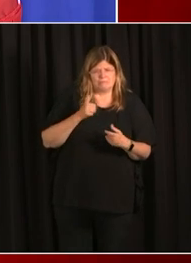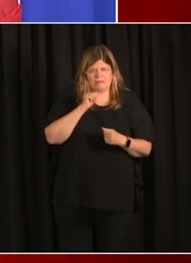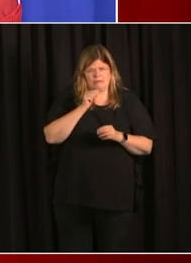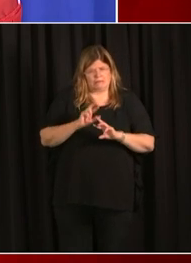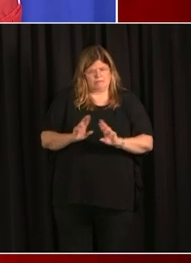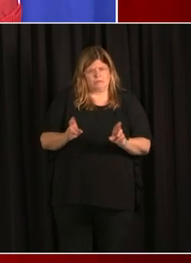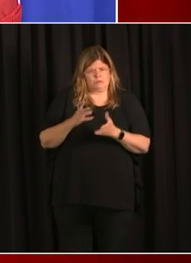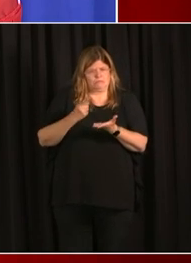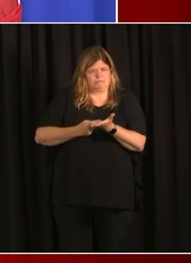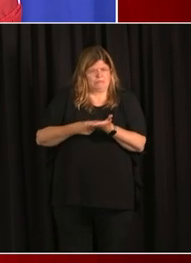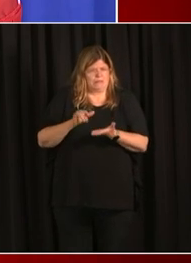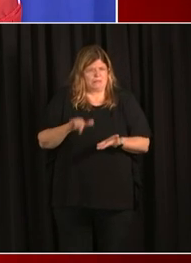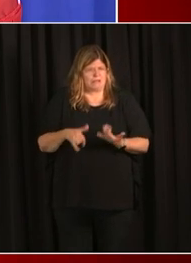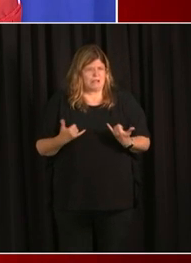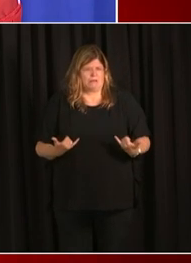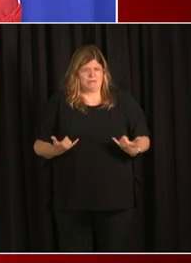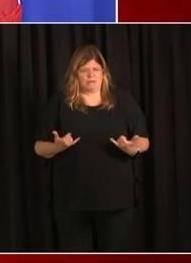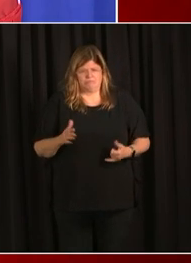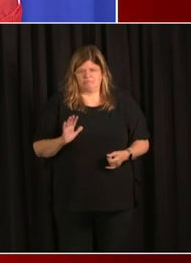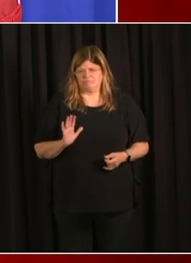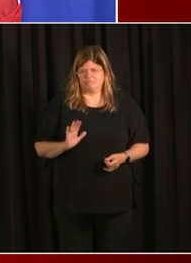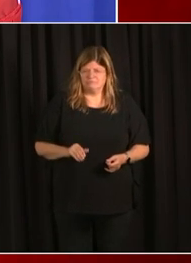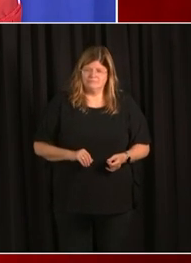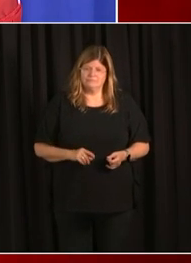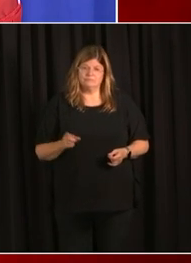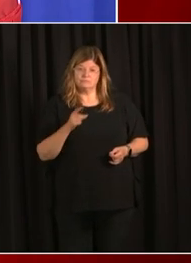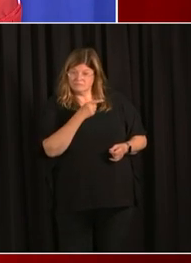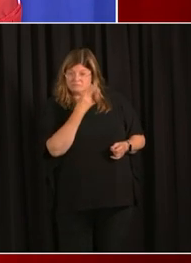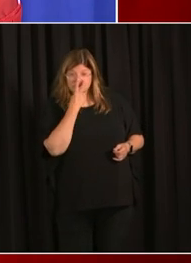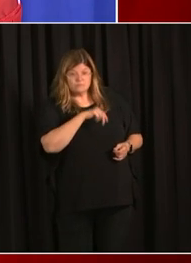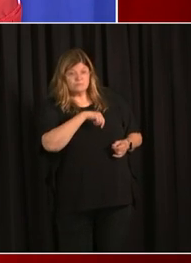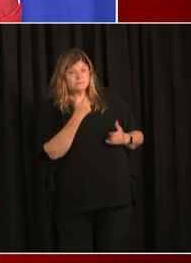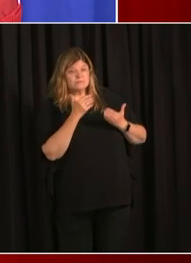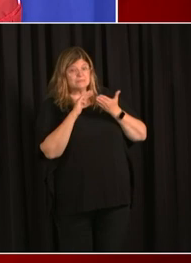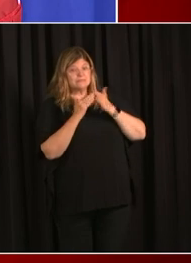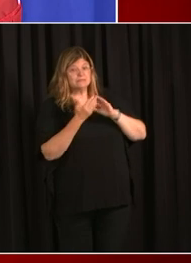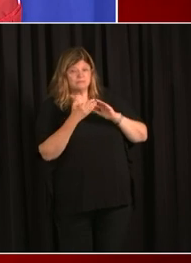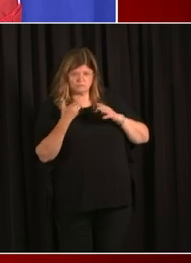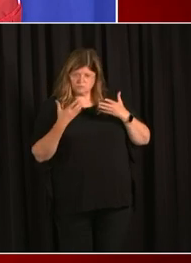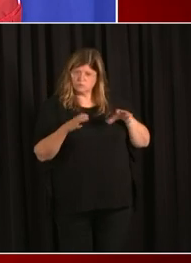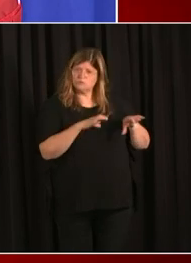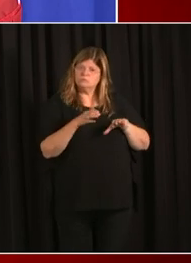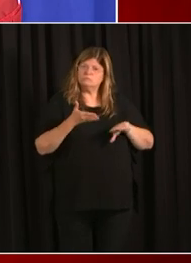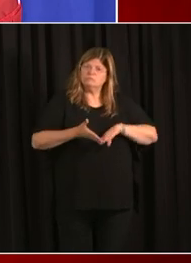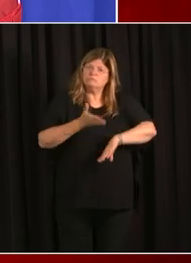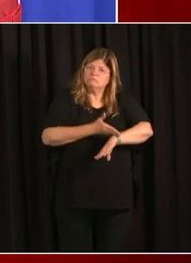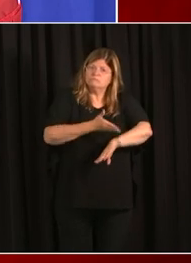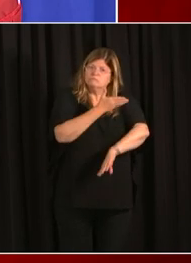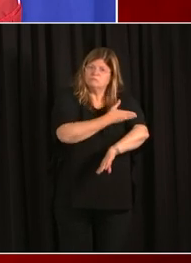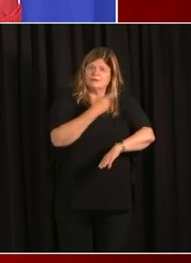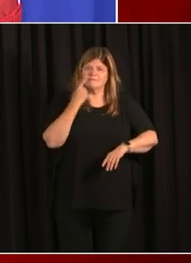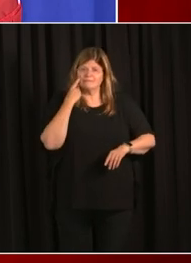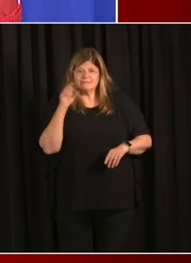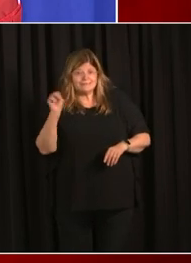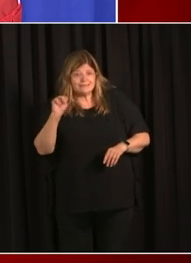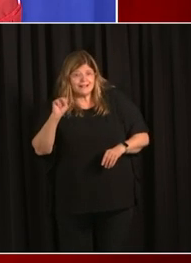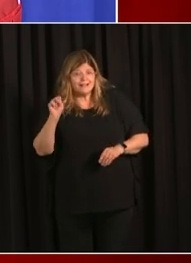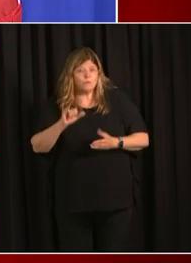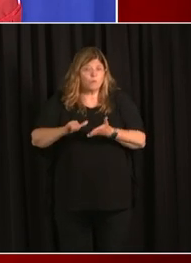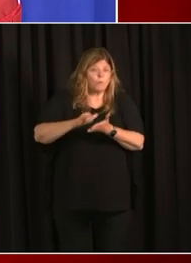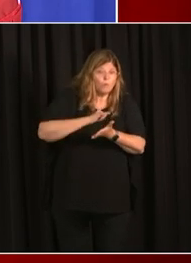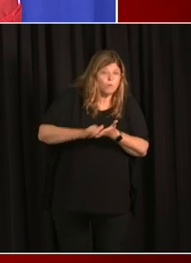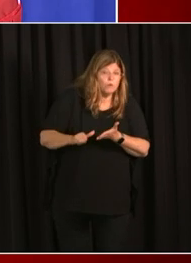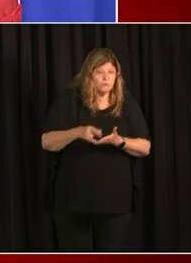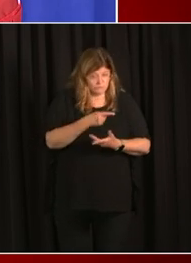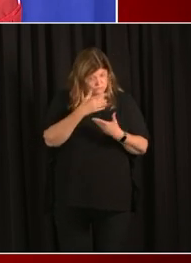yet. Well, we see other cities that are doing better, like New York City and Seattle. Have you been in touch with officials